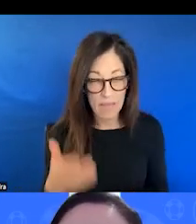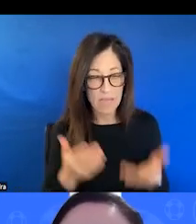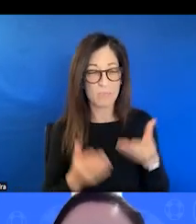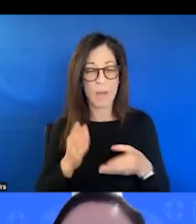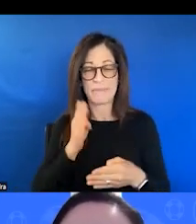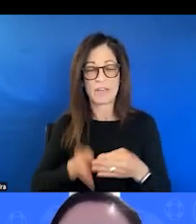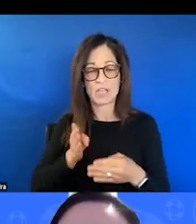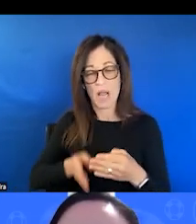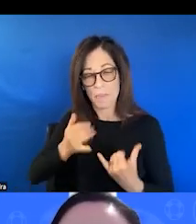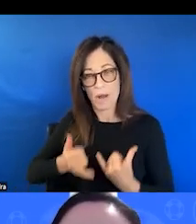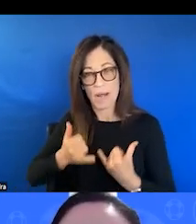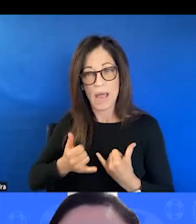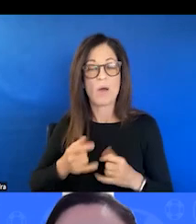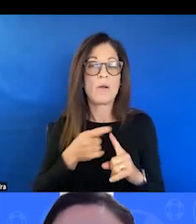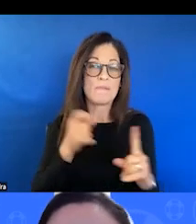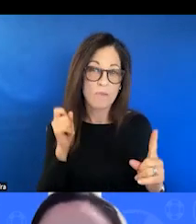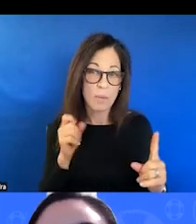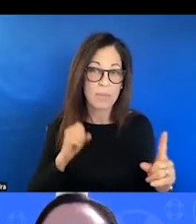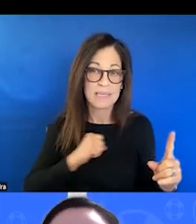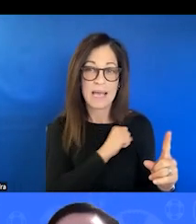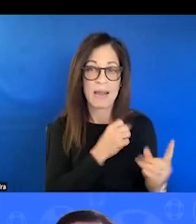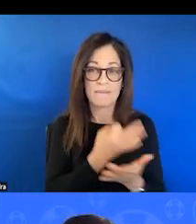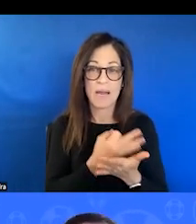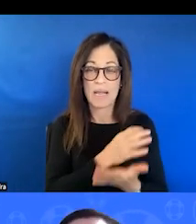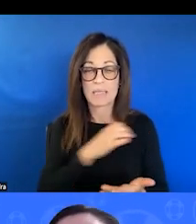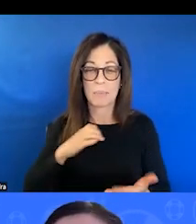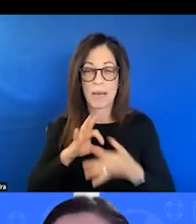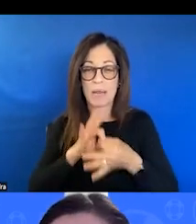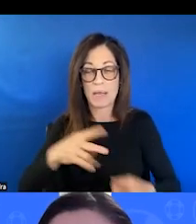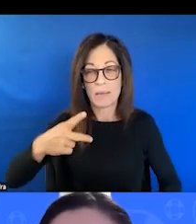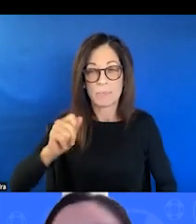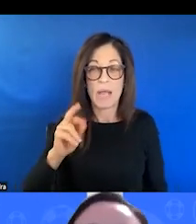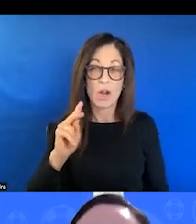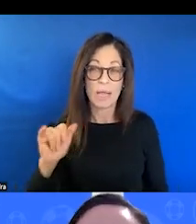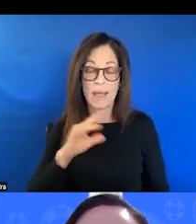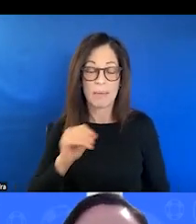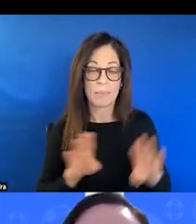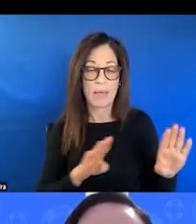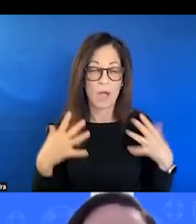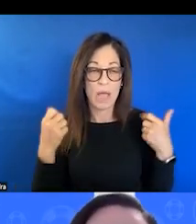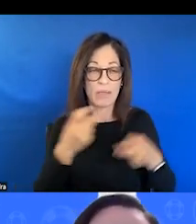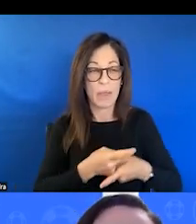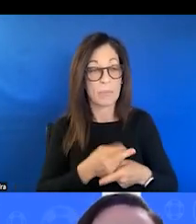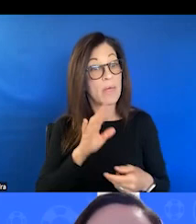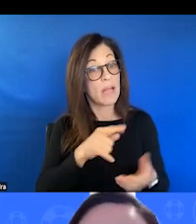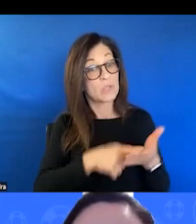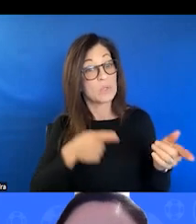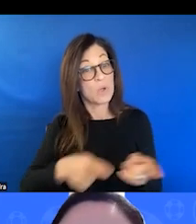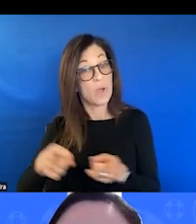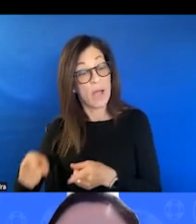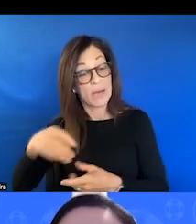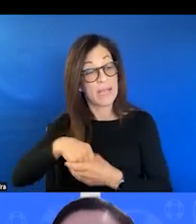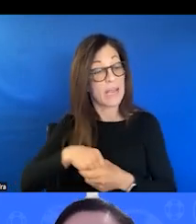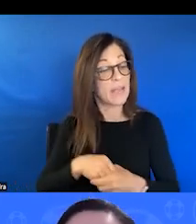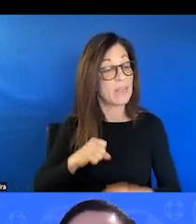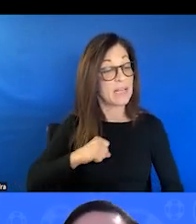this point from the Senate Finance Committee on parity in behavioral health care. So that's what's going on in the